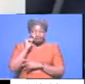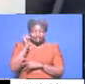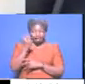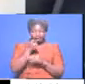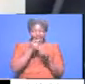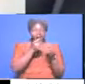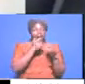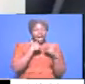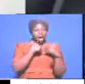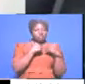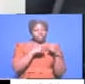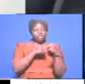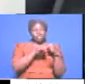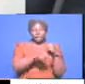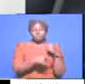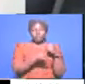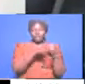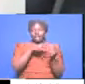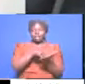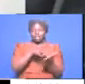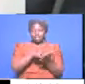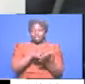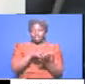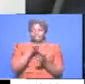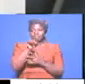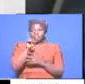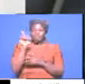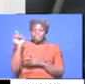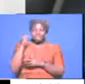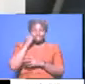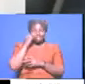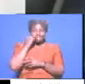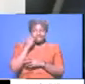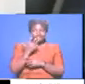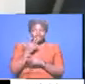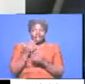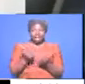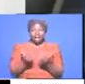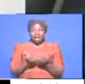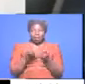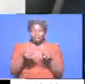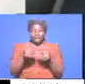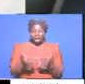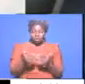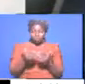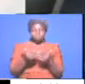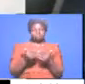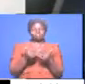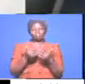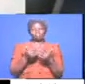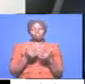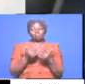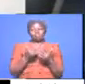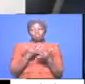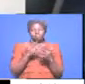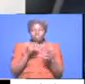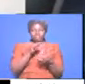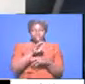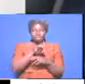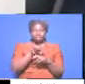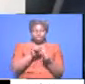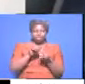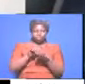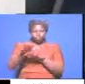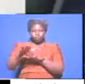cases. Sickle cell disease is caused by a hemoglobin disorder passed through the parents' genes. The disease affects the shape of red